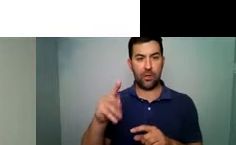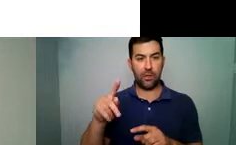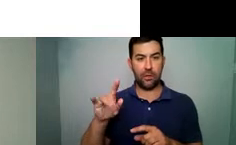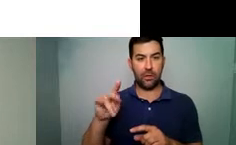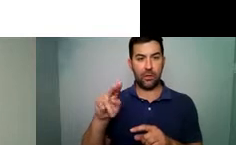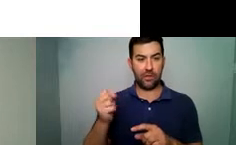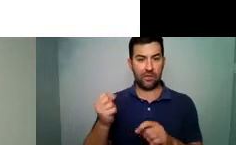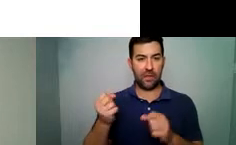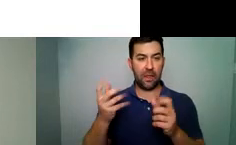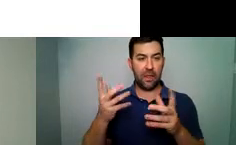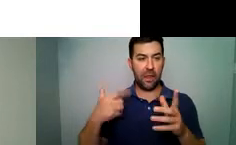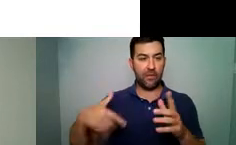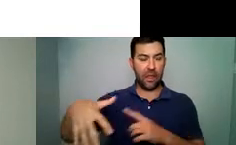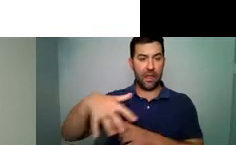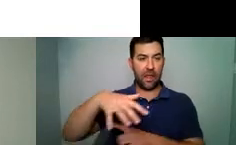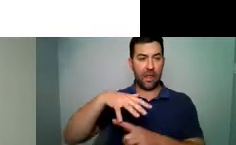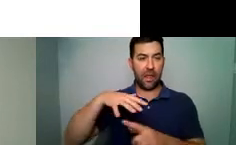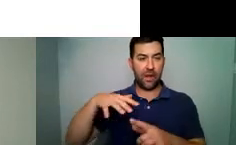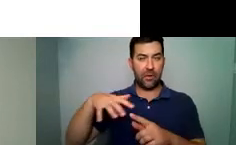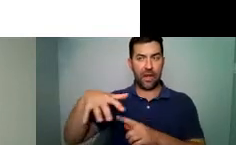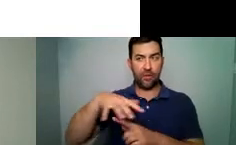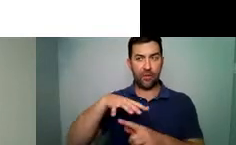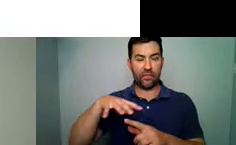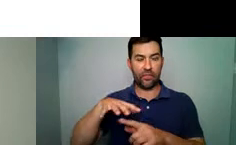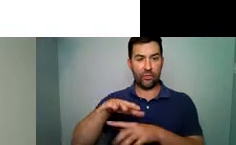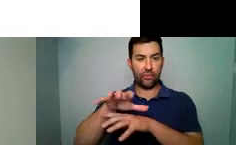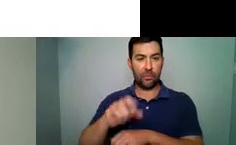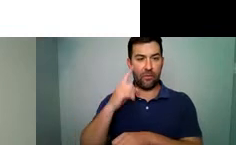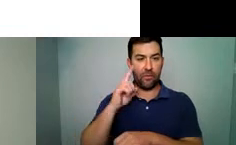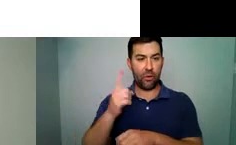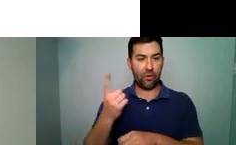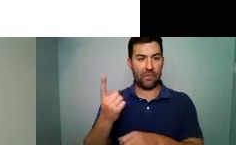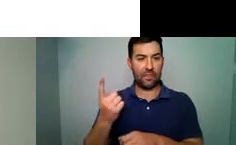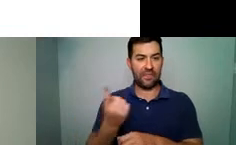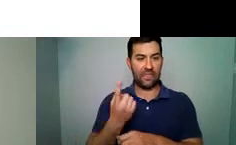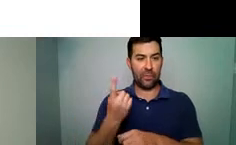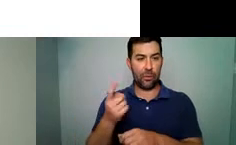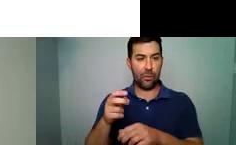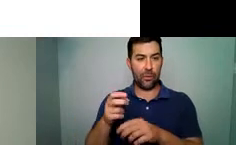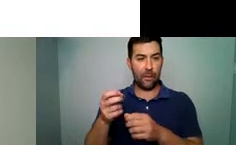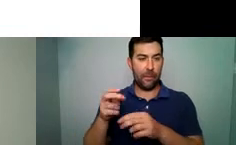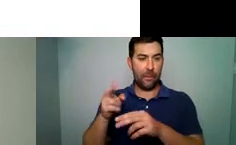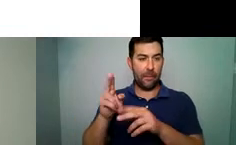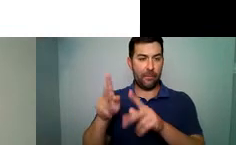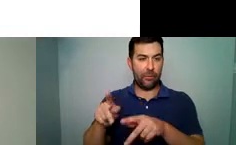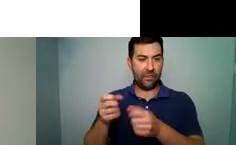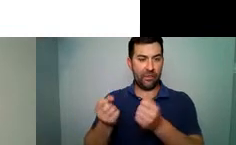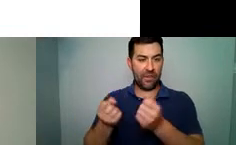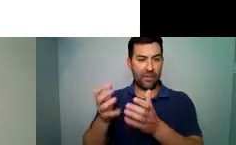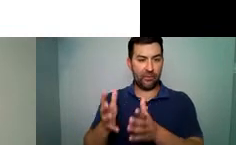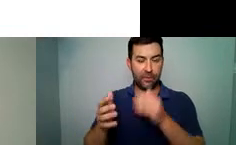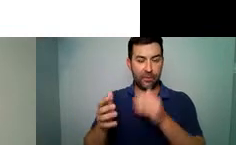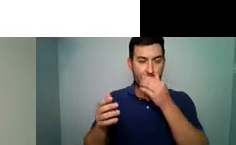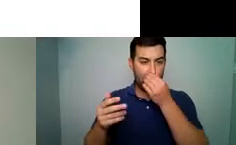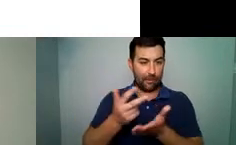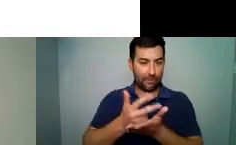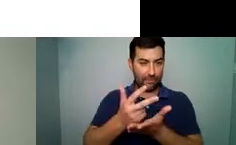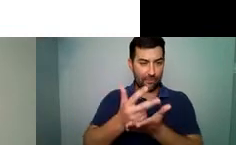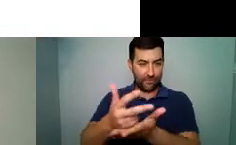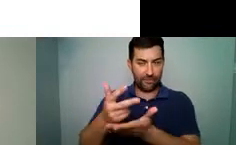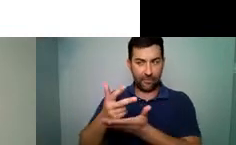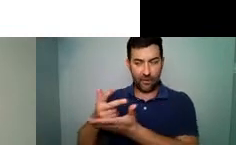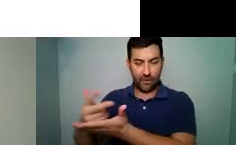in Dormont is already reserved for single passenger vehicles, parking on both sides of streets, lack of pedestrian